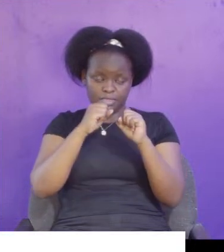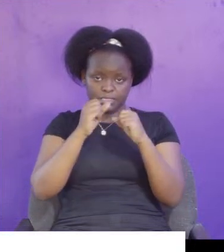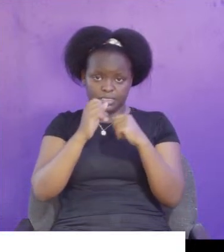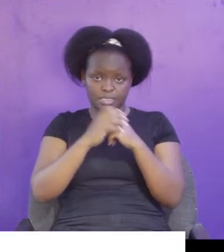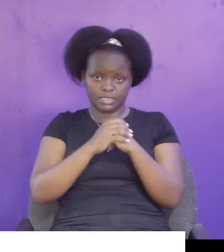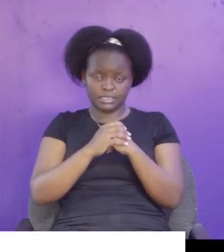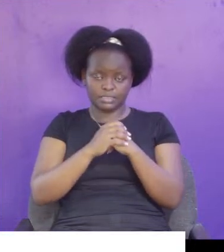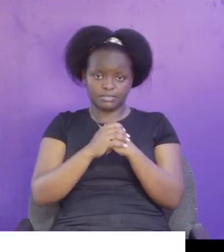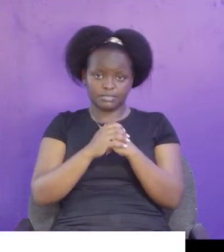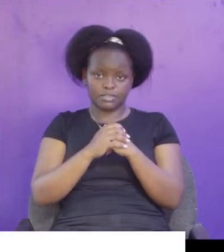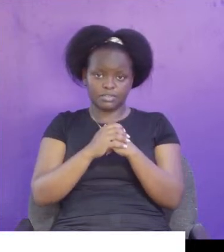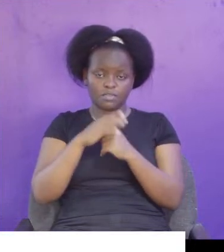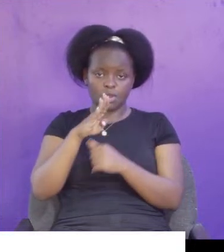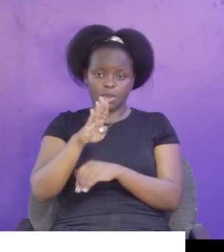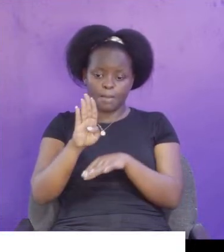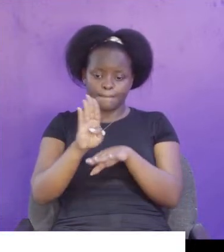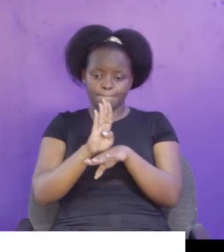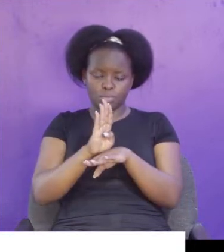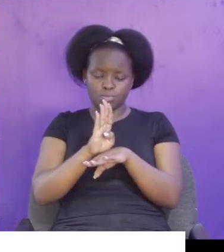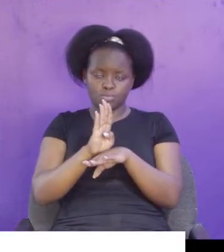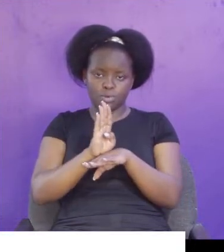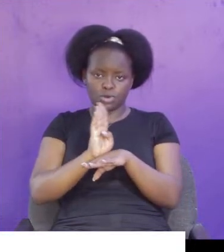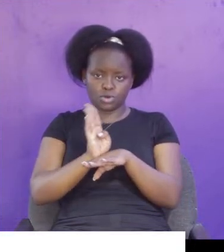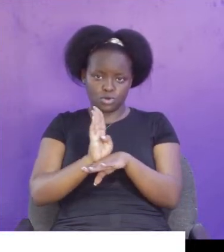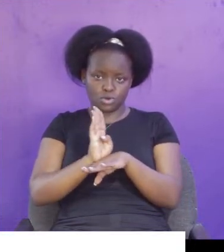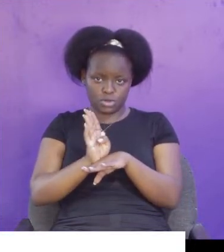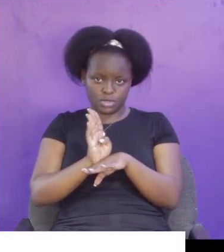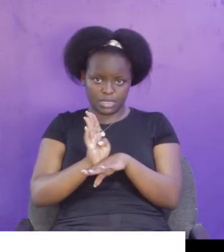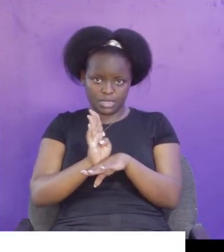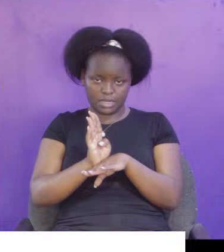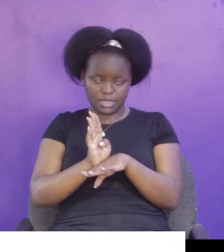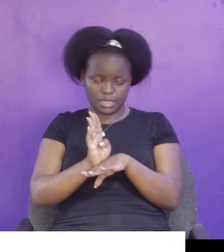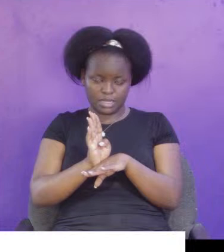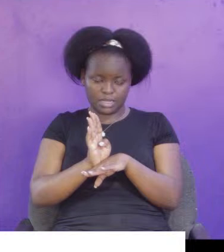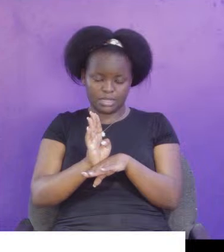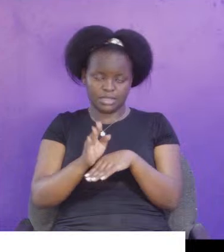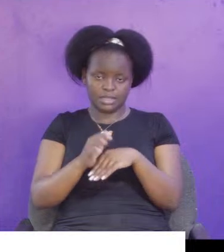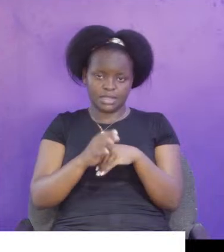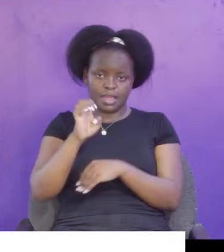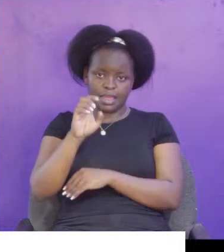Burundi, His Excellency Evariste Ndayishimiye.